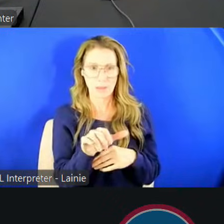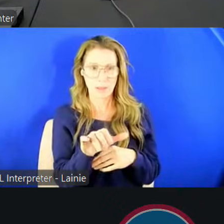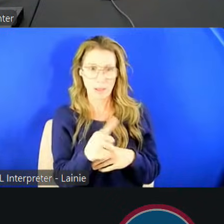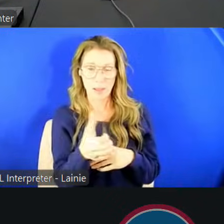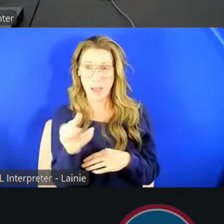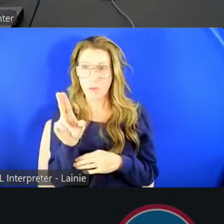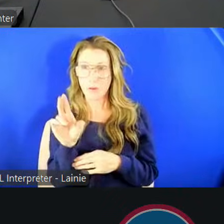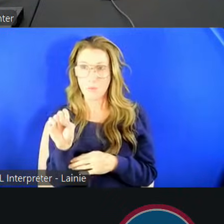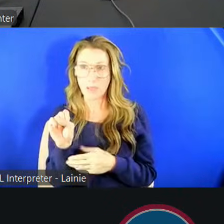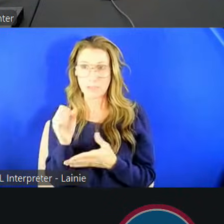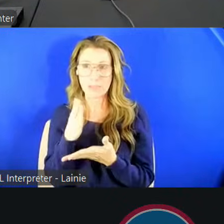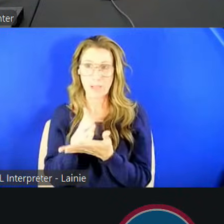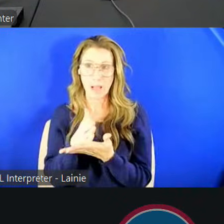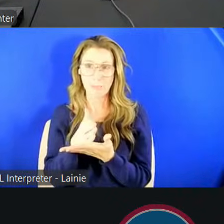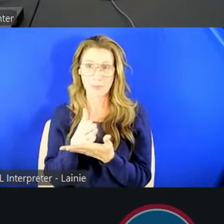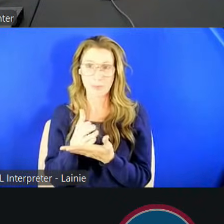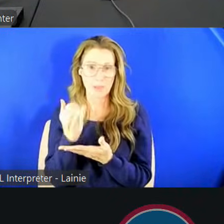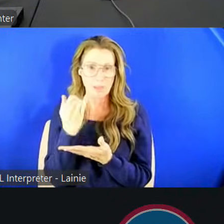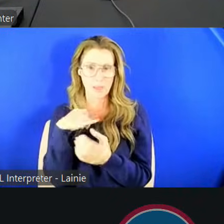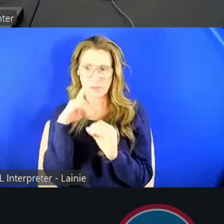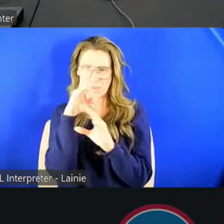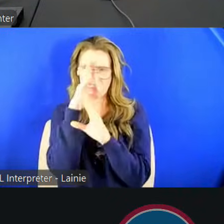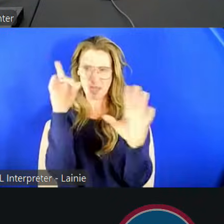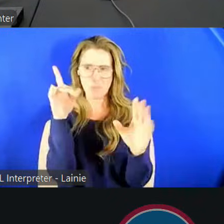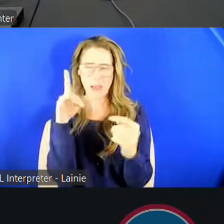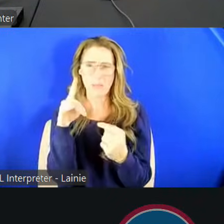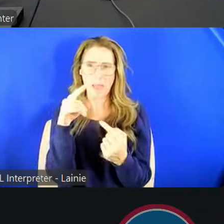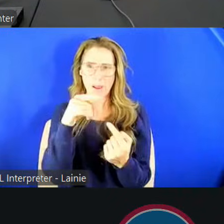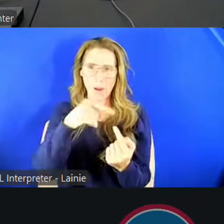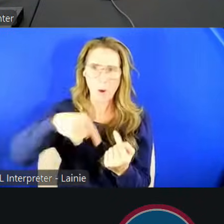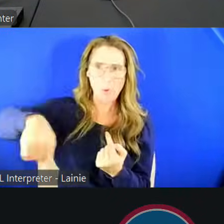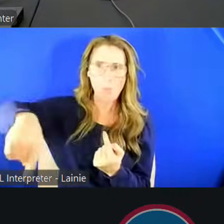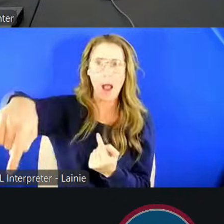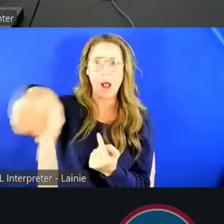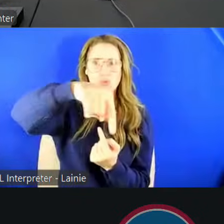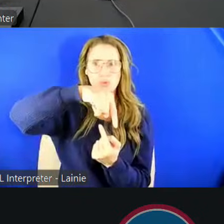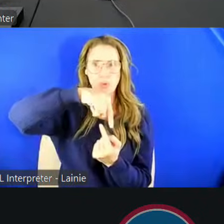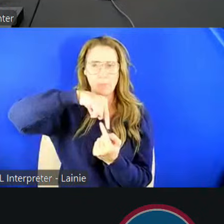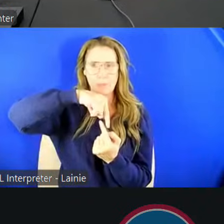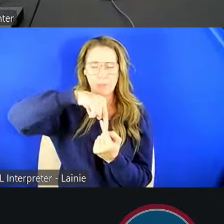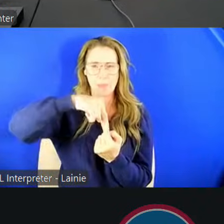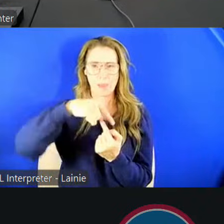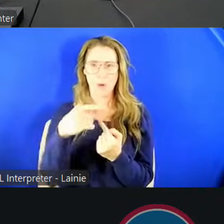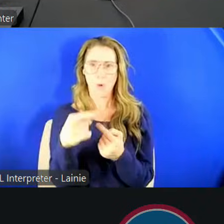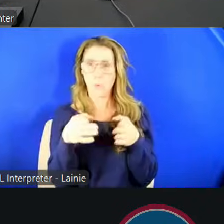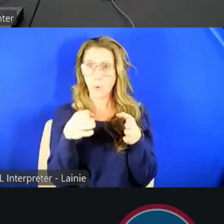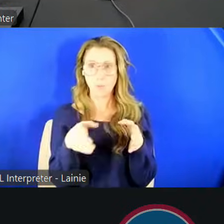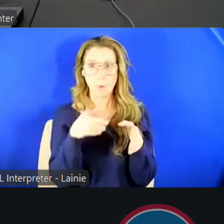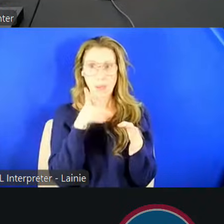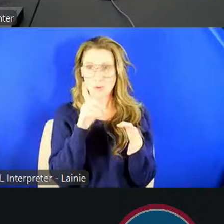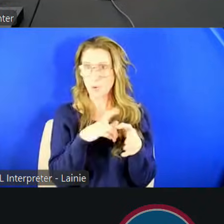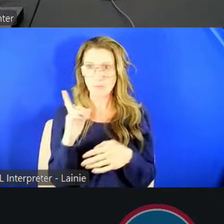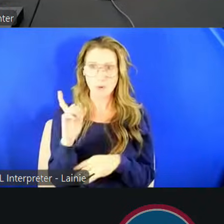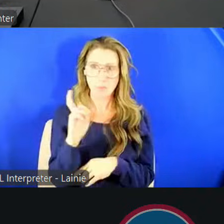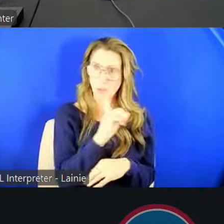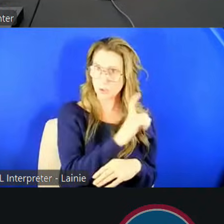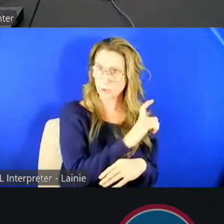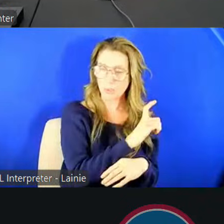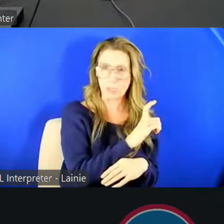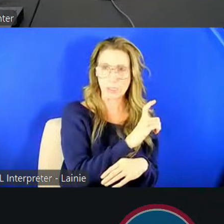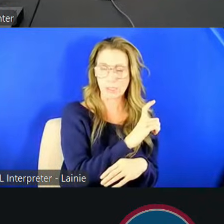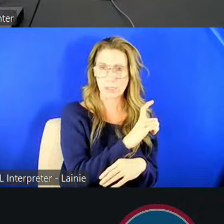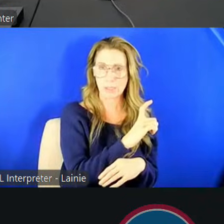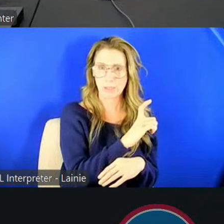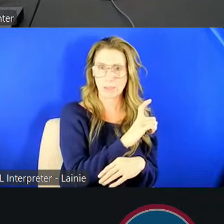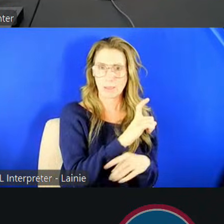these would be, if you think about a round trip, whichever side you're coming from, in one direction, you don't have to cross the street. But, when you're